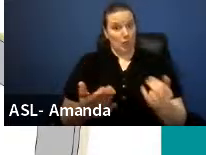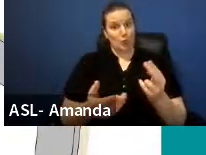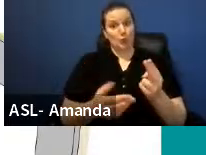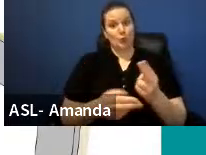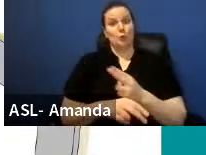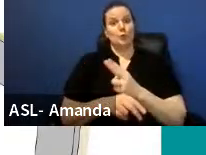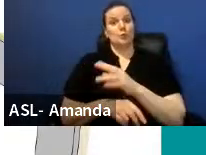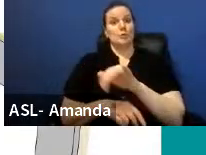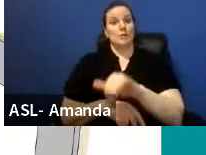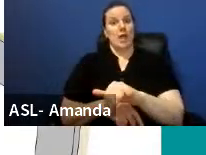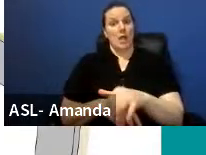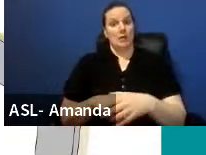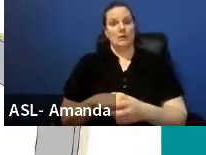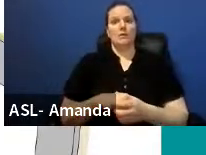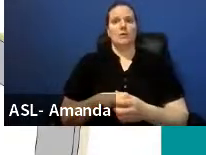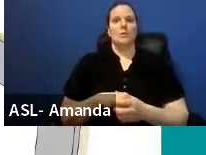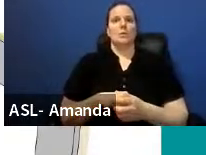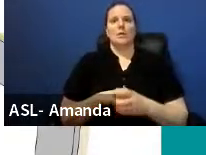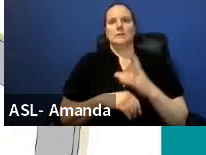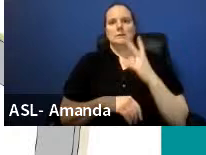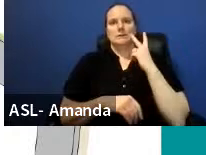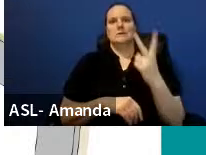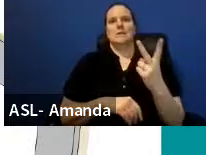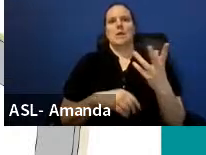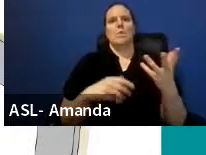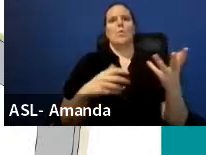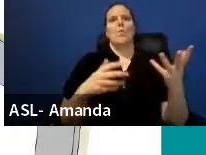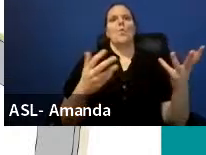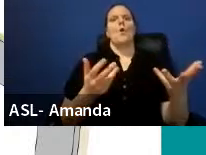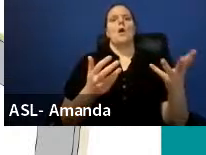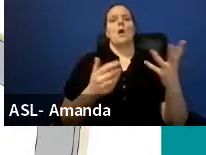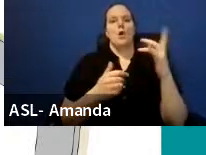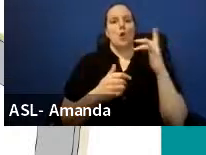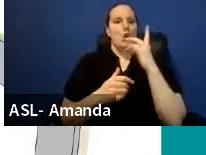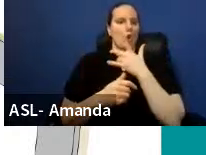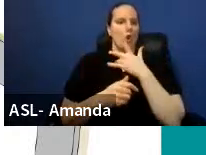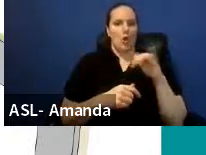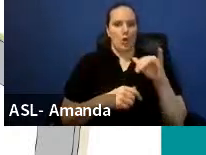could see what the actual thing looks like and